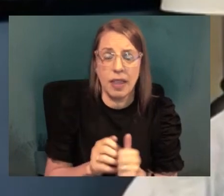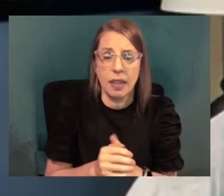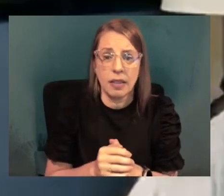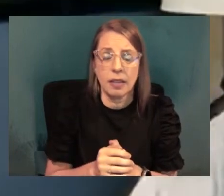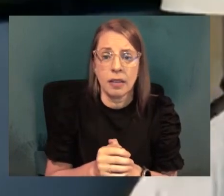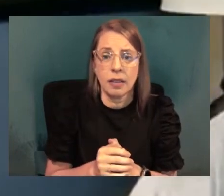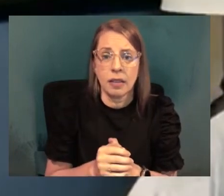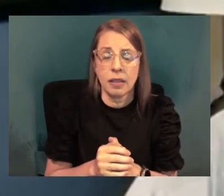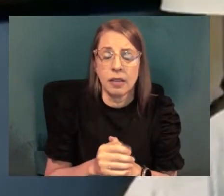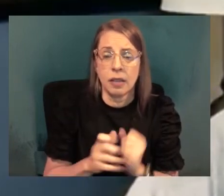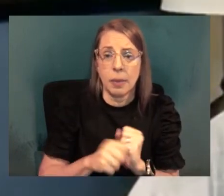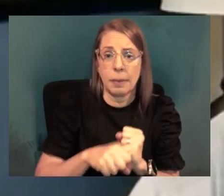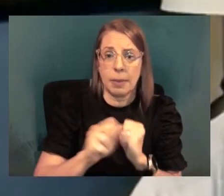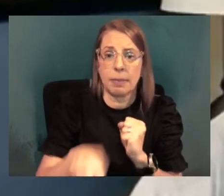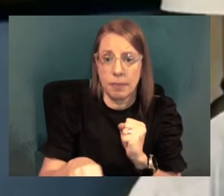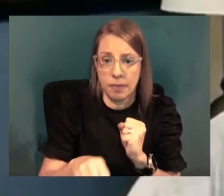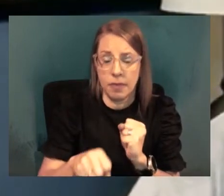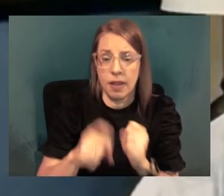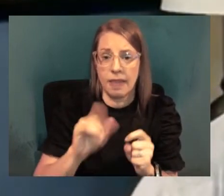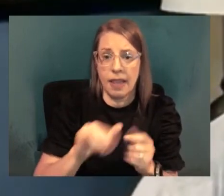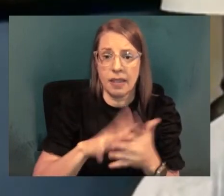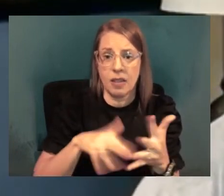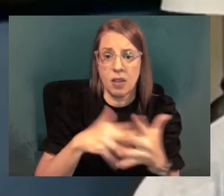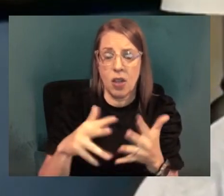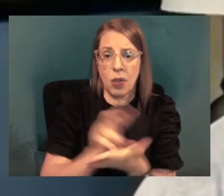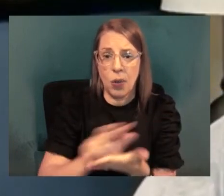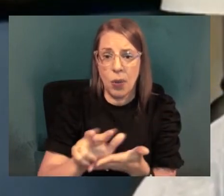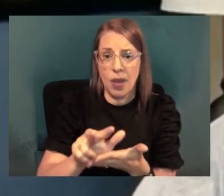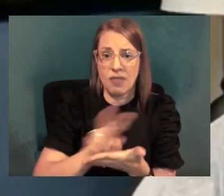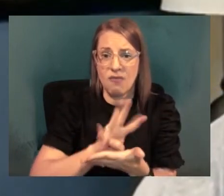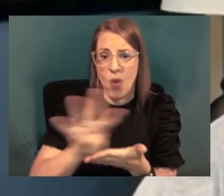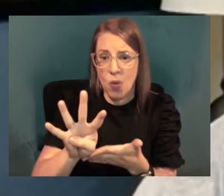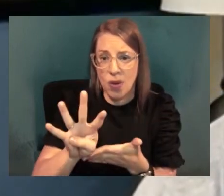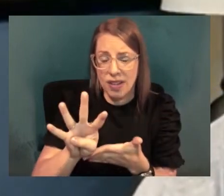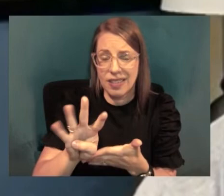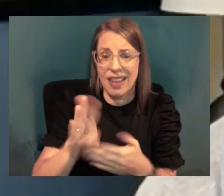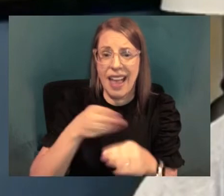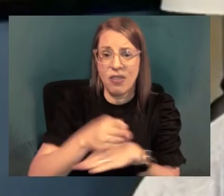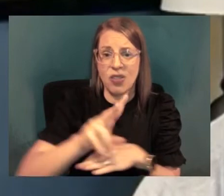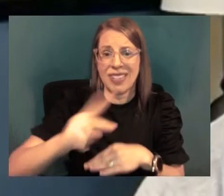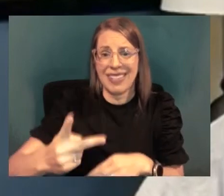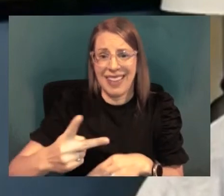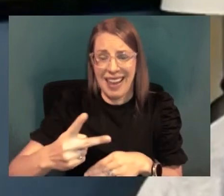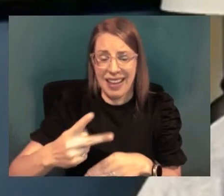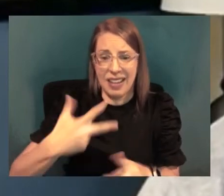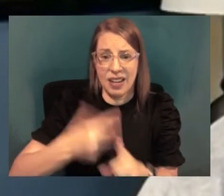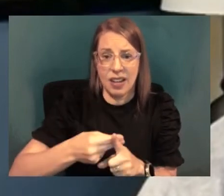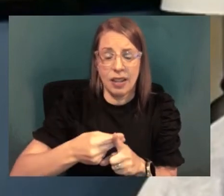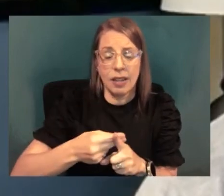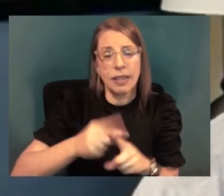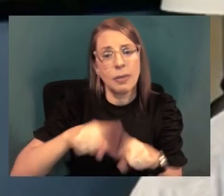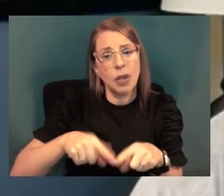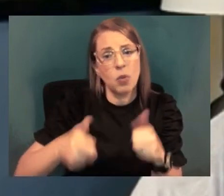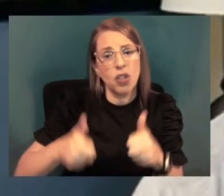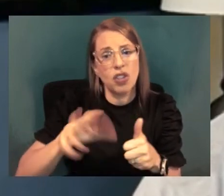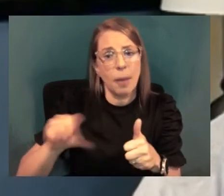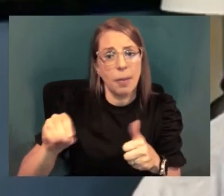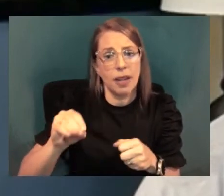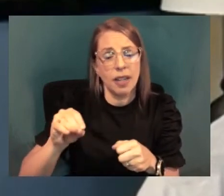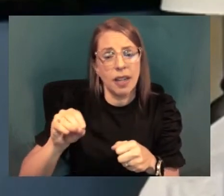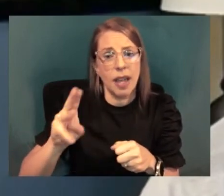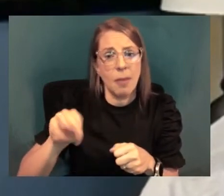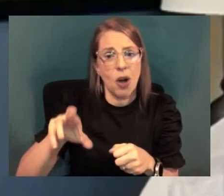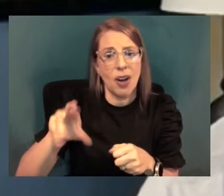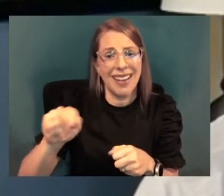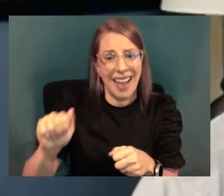lengthening that schedule from either that 3 or 4 week second dose, depending on what company you are getting your mRNA vaccine from. But I think the